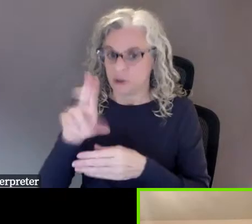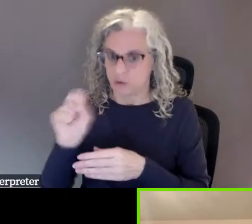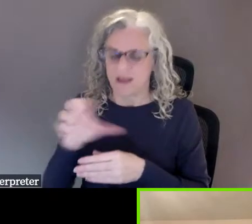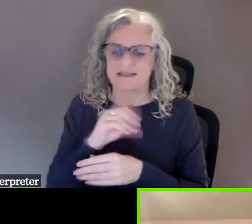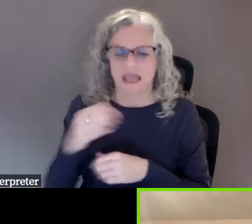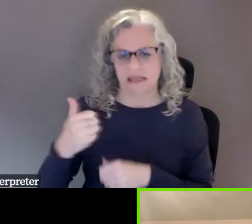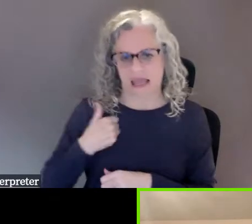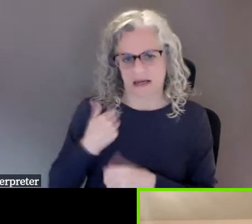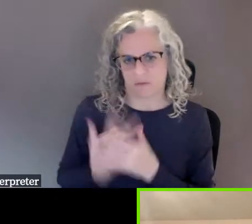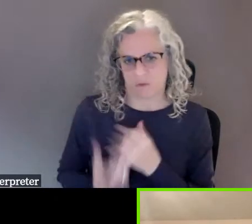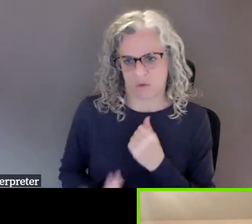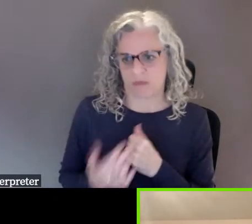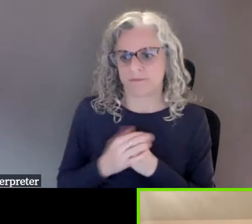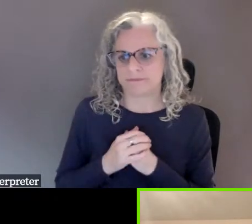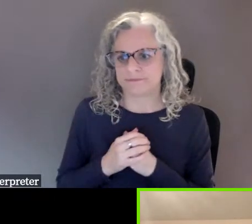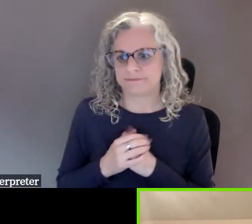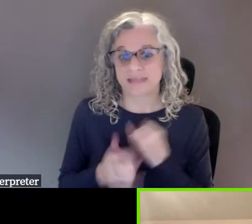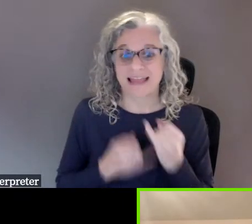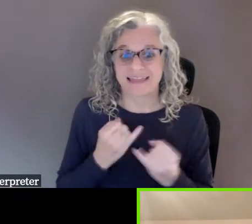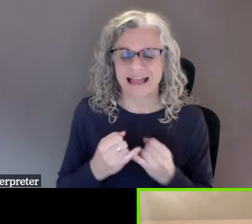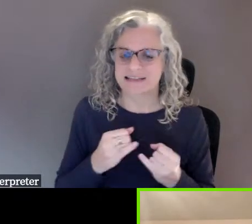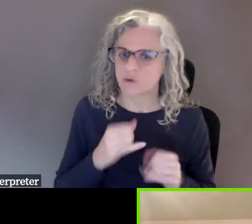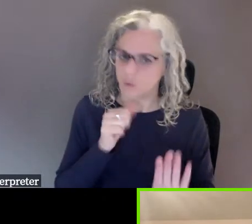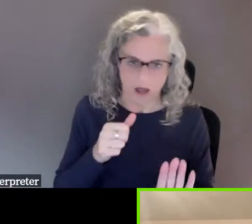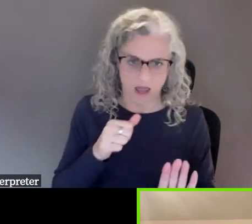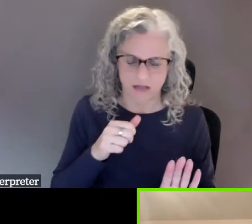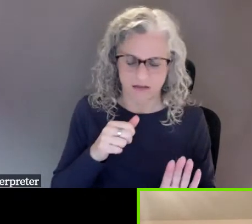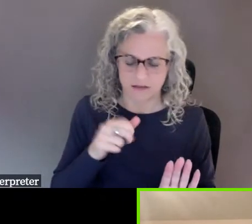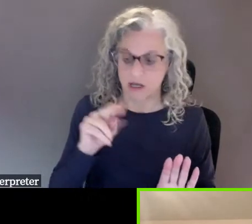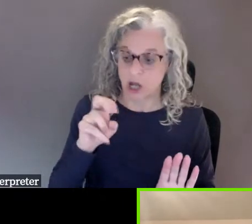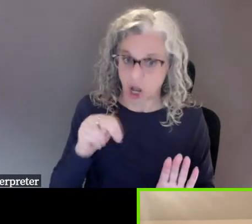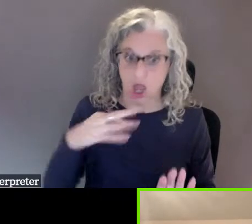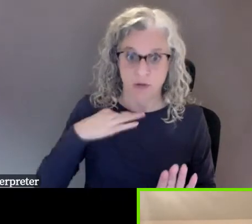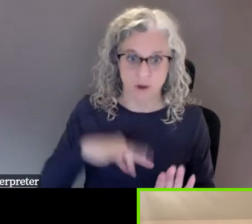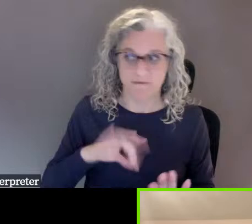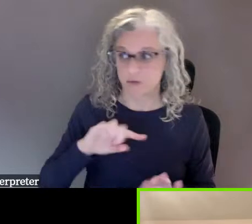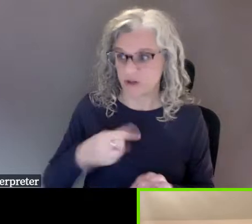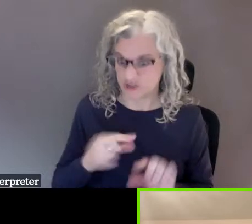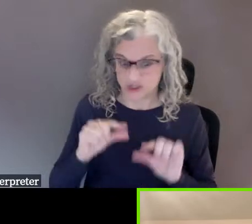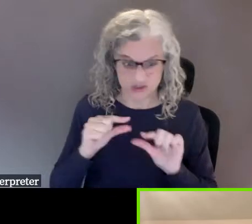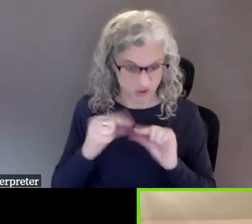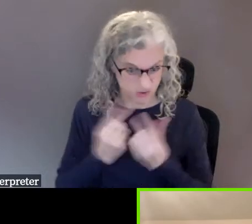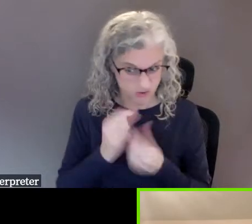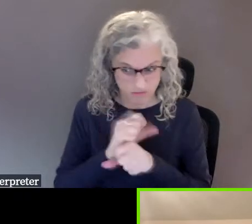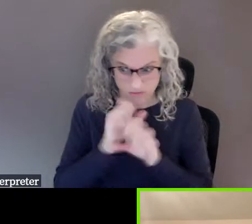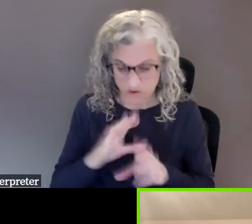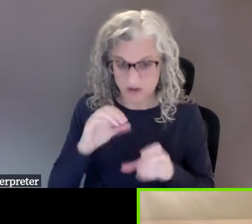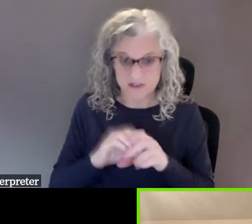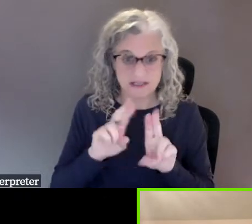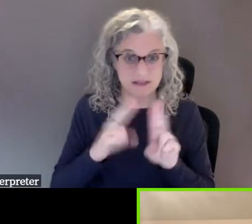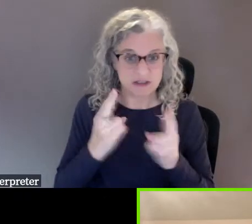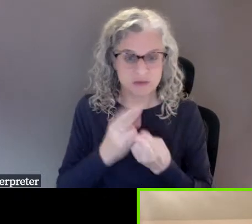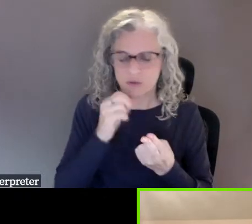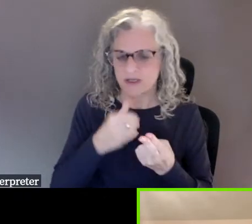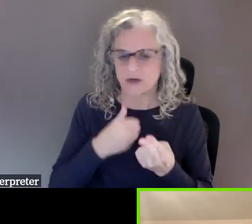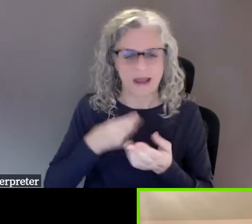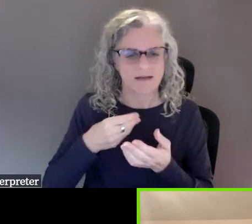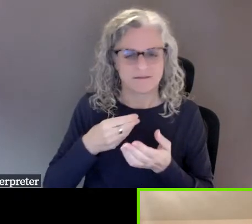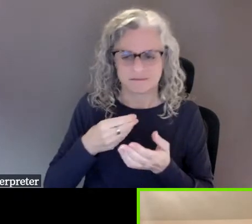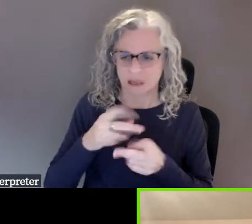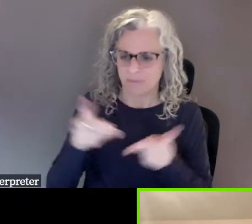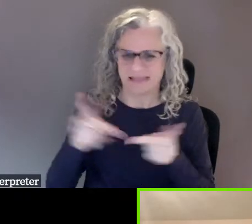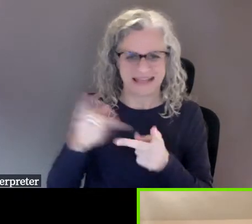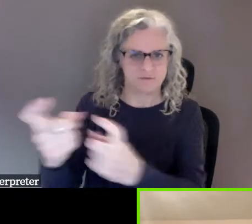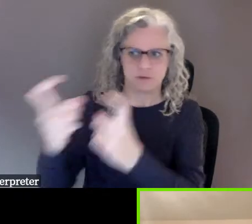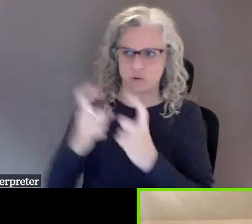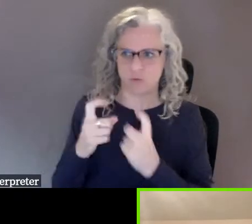then last thing, we're not a nonprofit, we're just a group of workers in our union, so we don't have any sort of fund that you can donate to, but